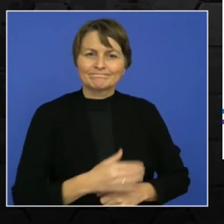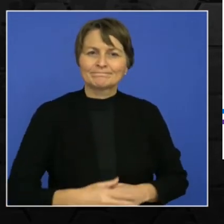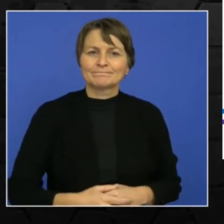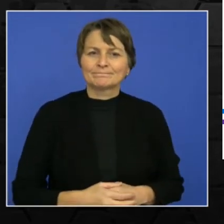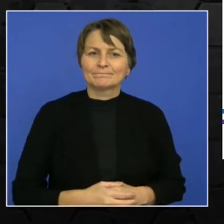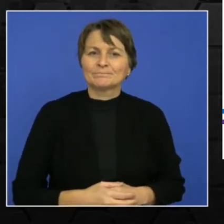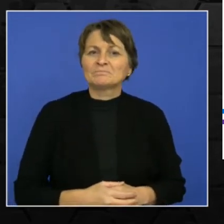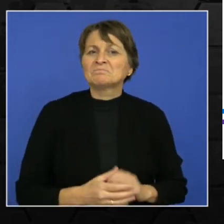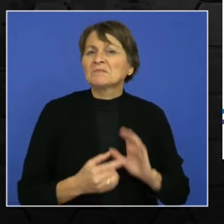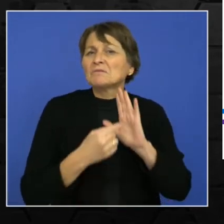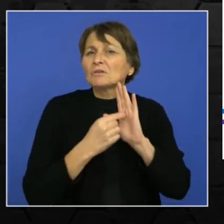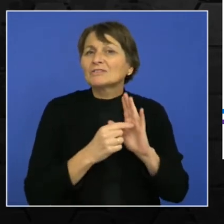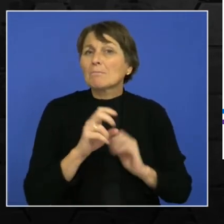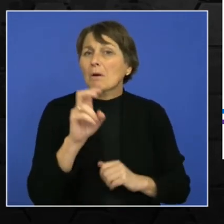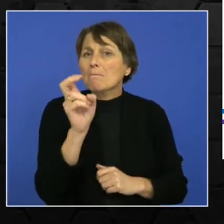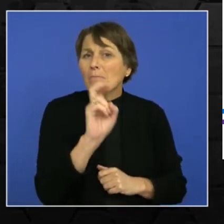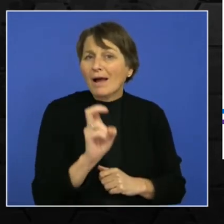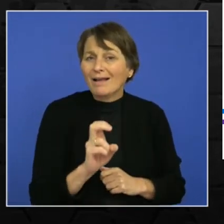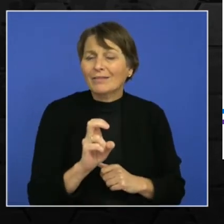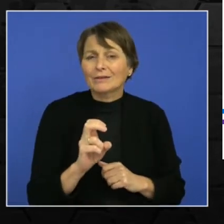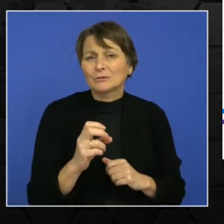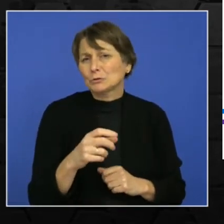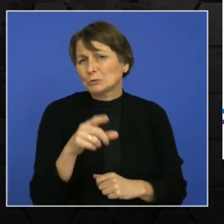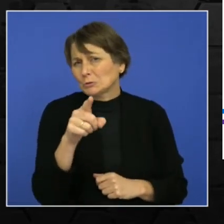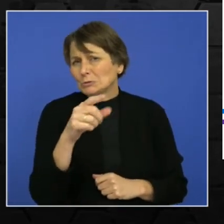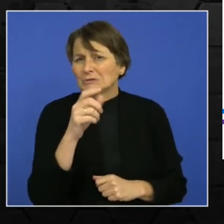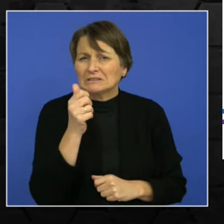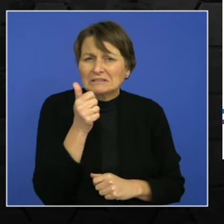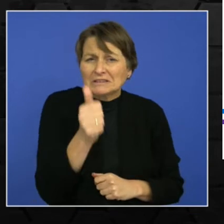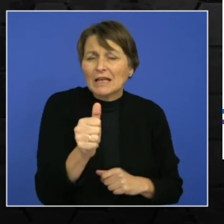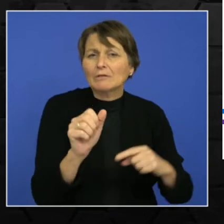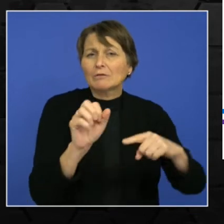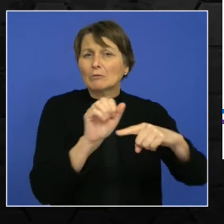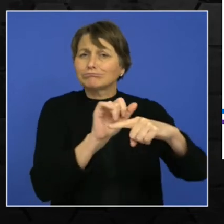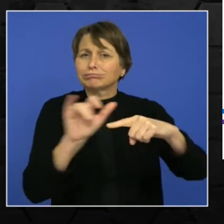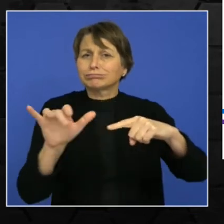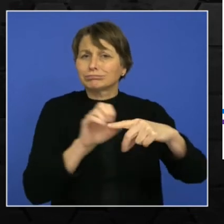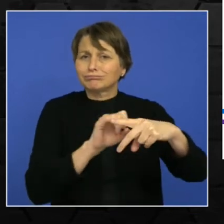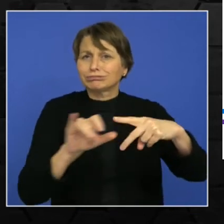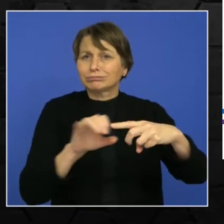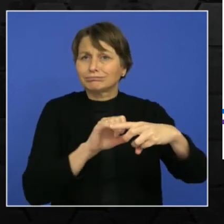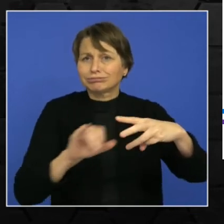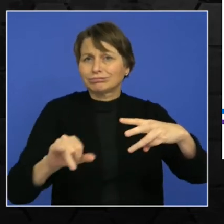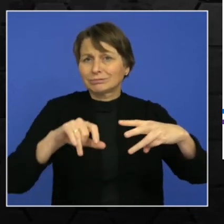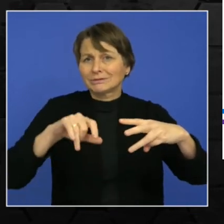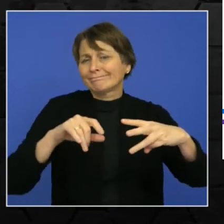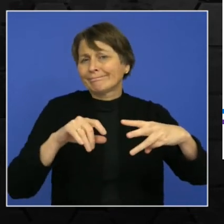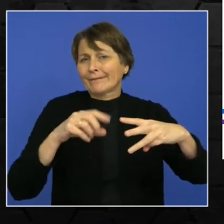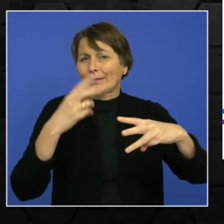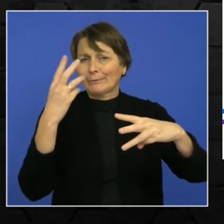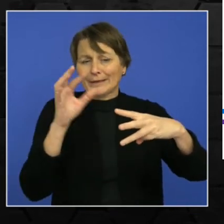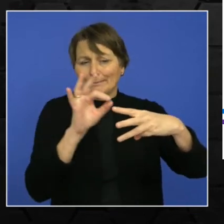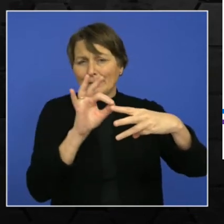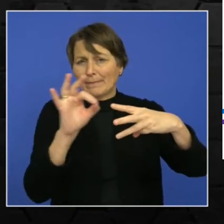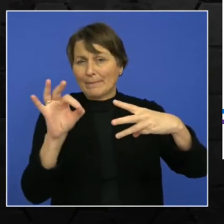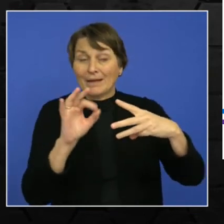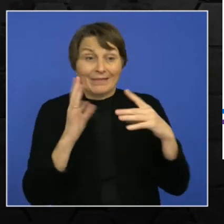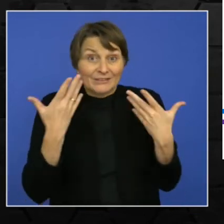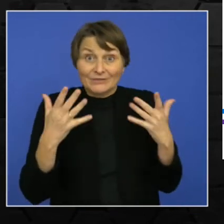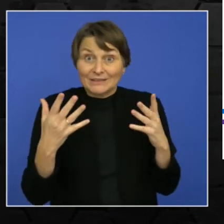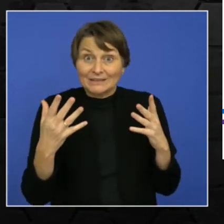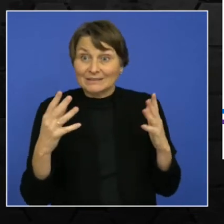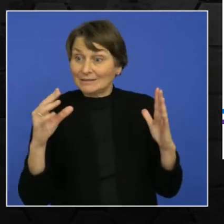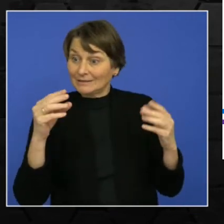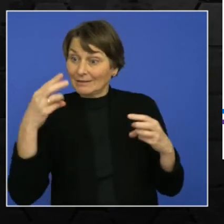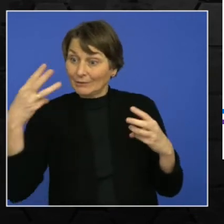Python, you can write a three liner, and that can like train an entire model and like test it